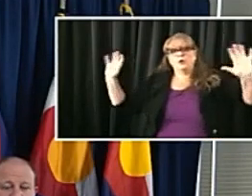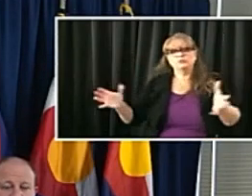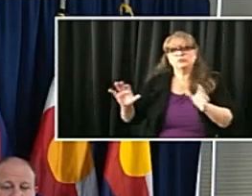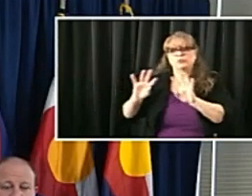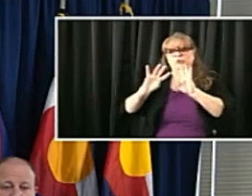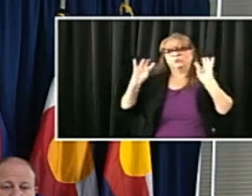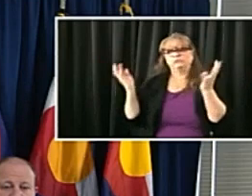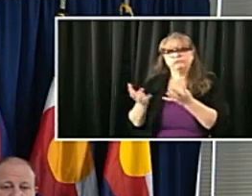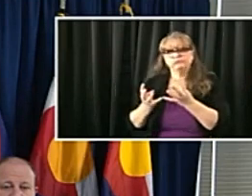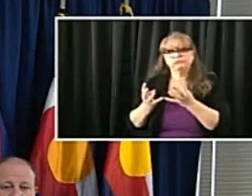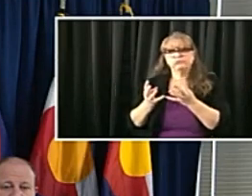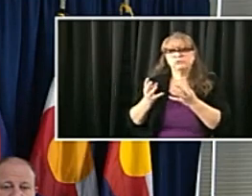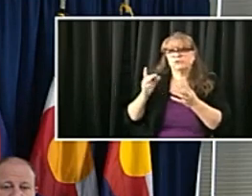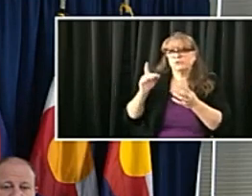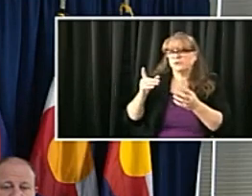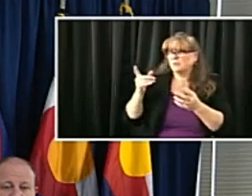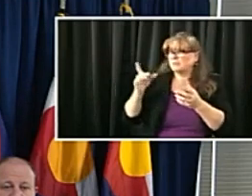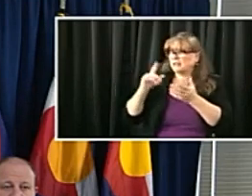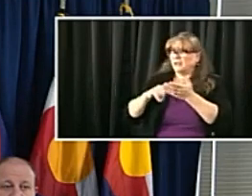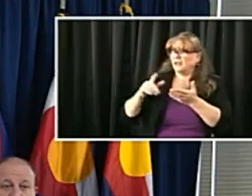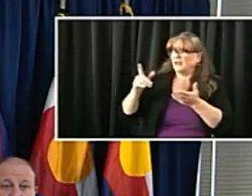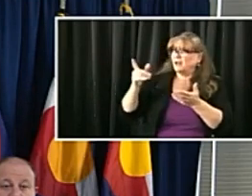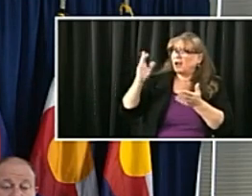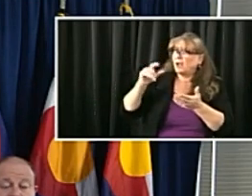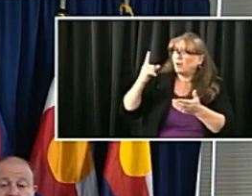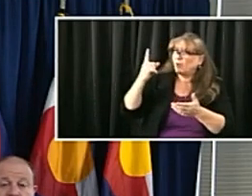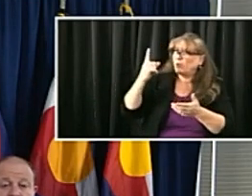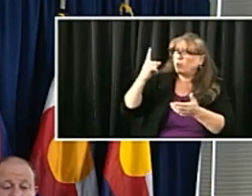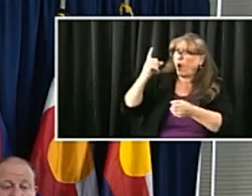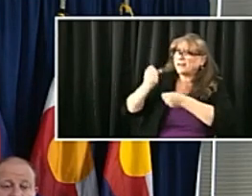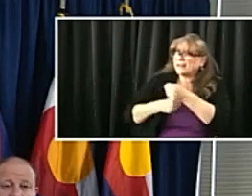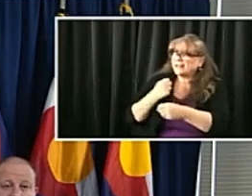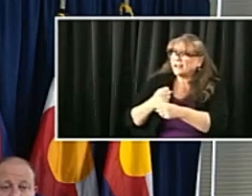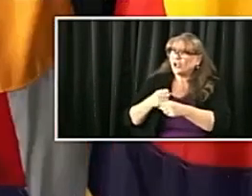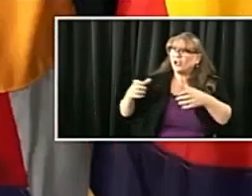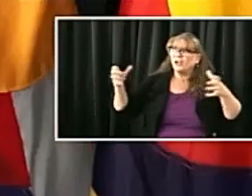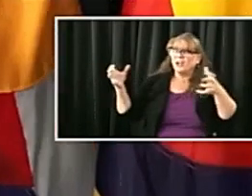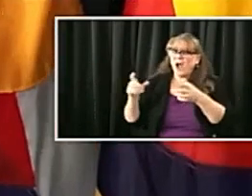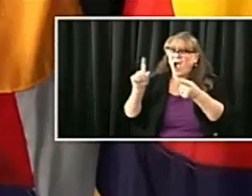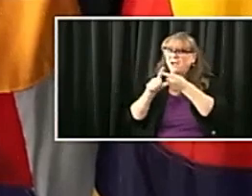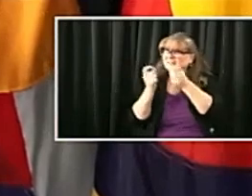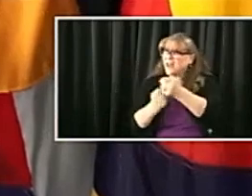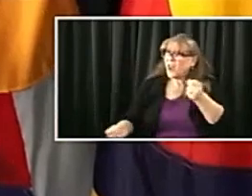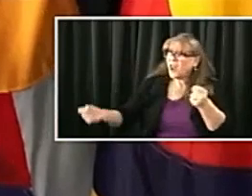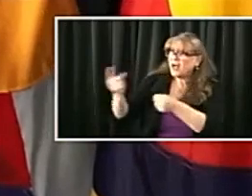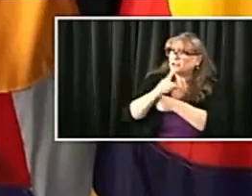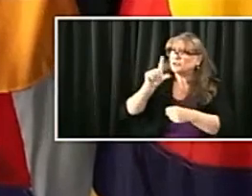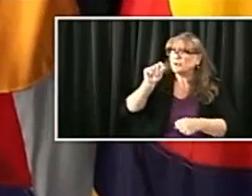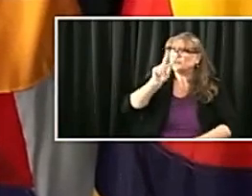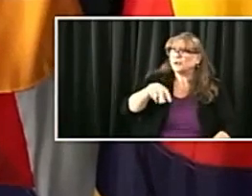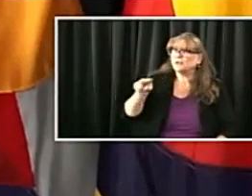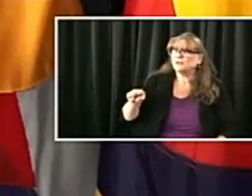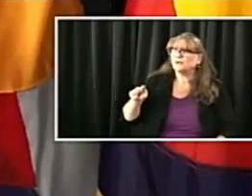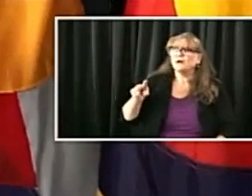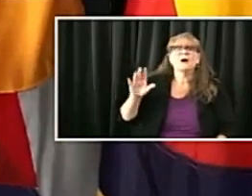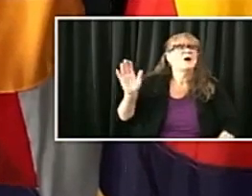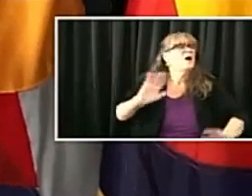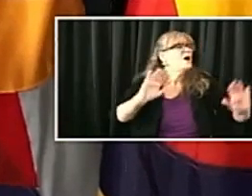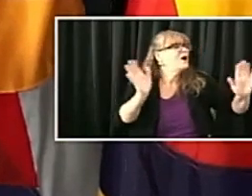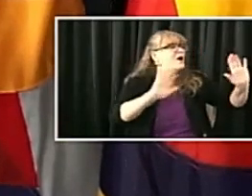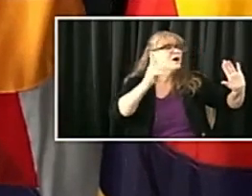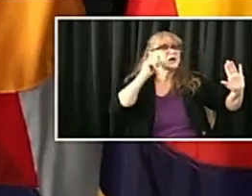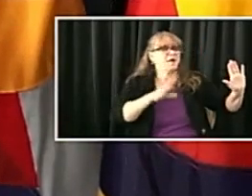into 2022? Thank you again. No, we're not. When we talked about 100 million vaccines in 100